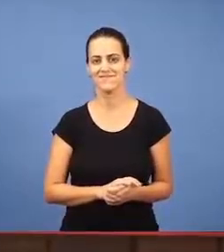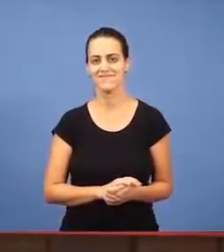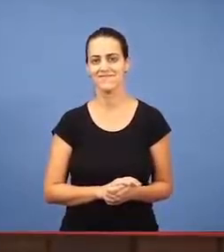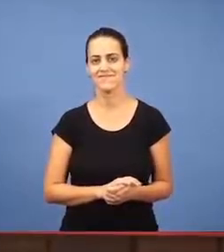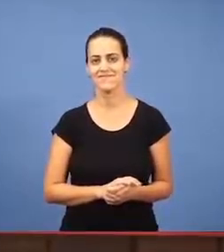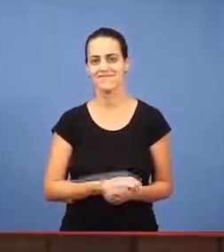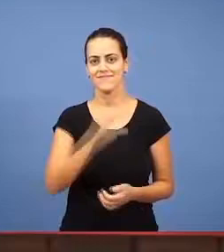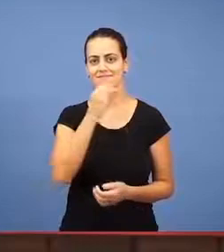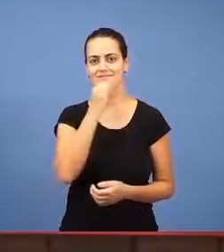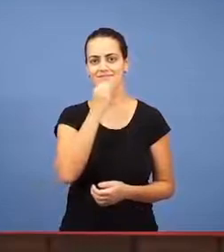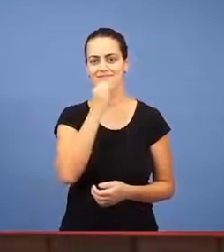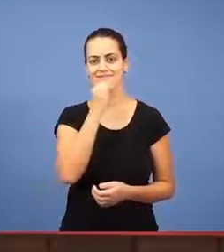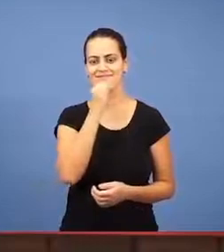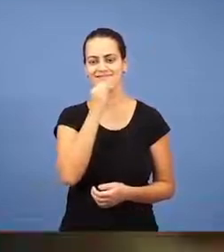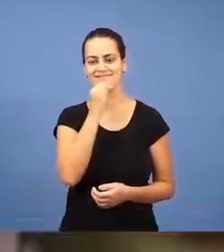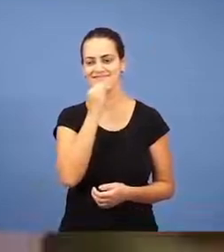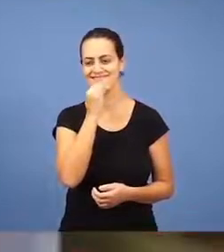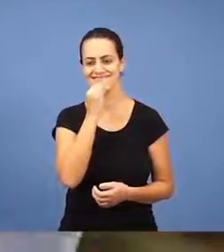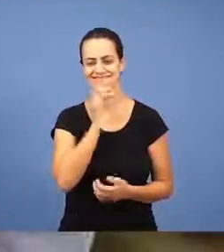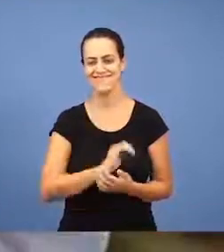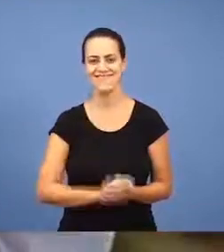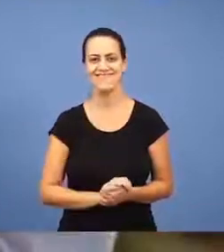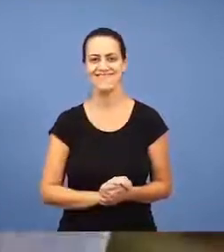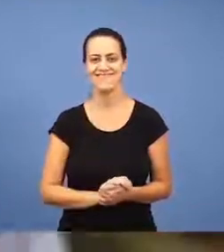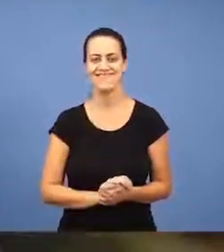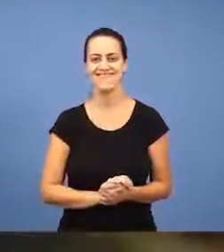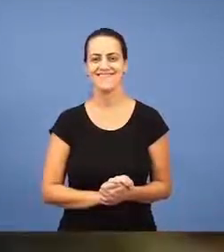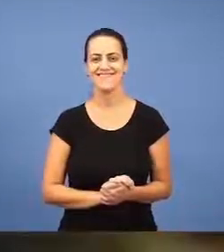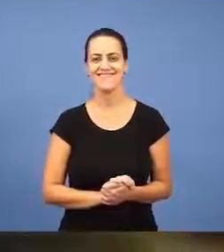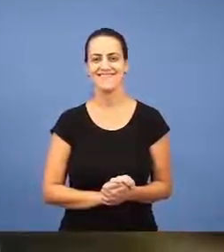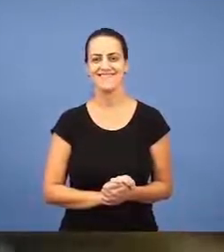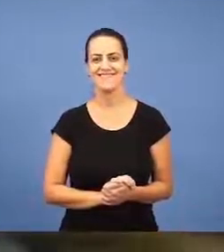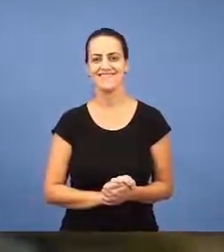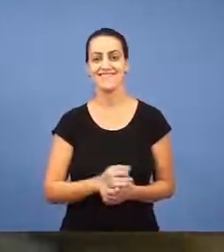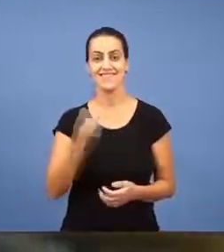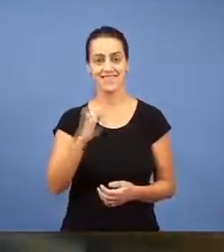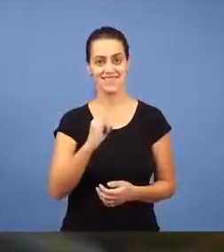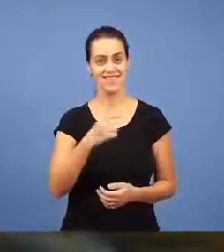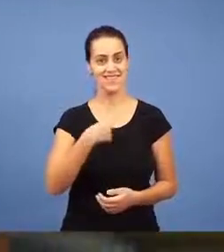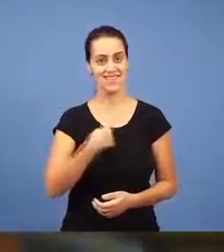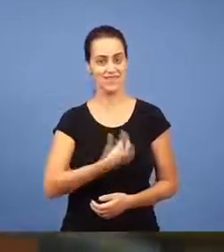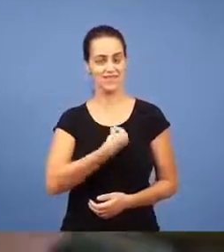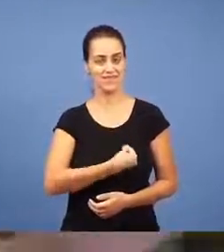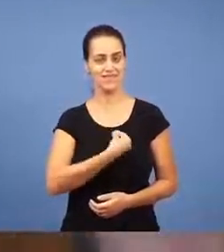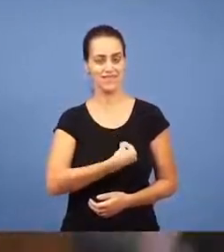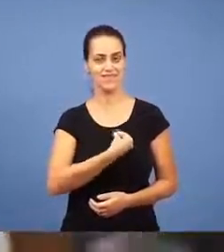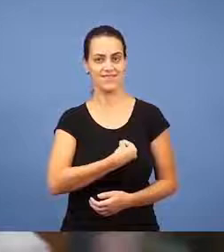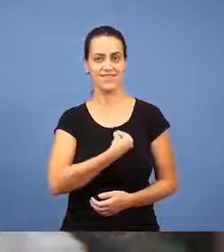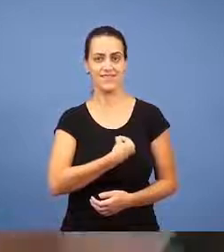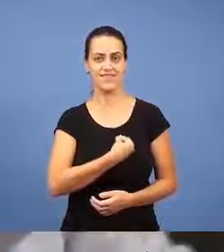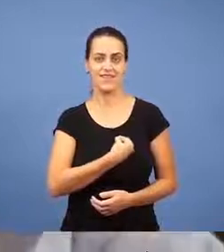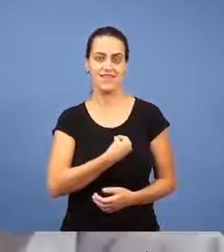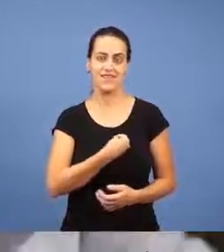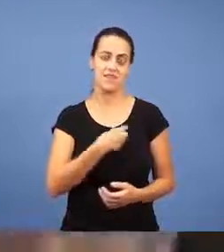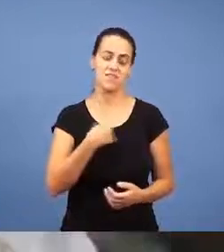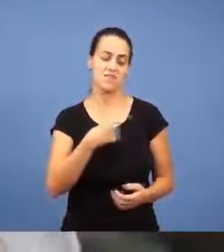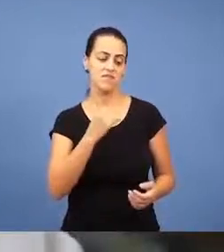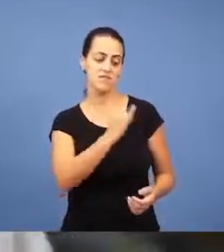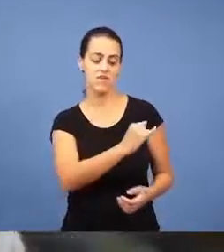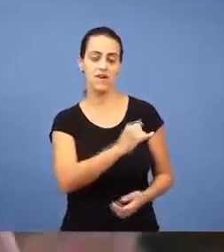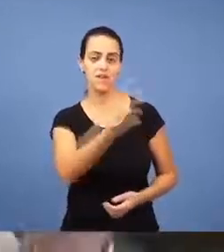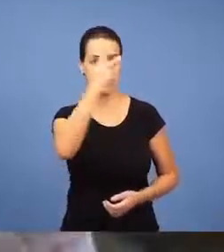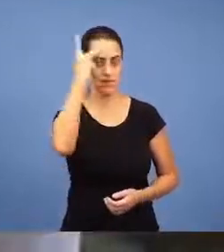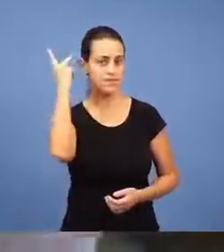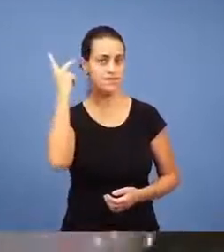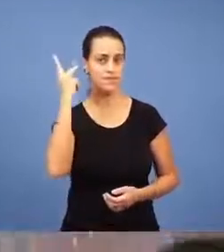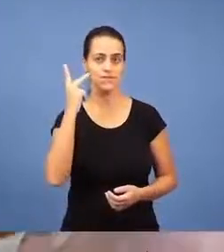don't accept, observe. I'm here. and a brother comes, or